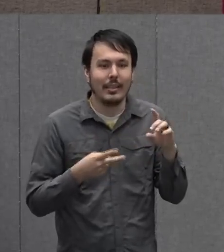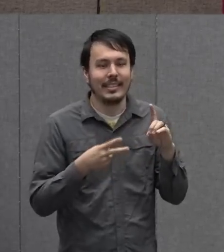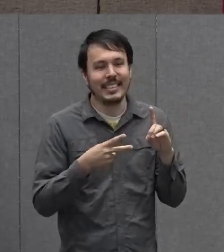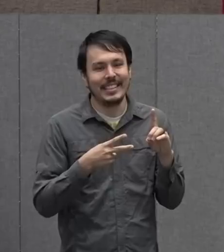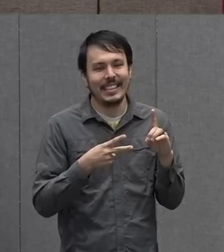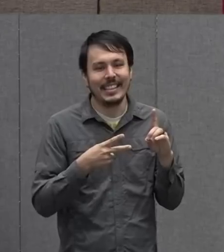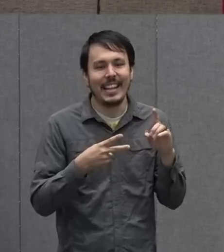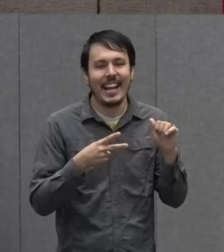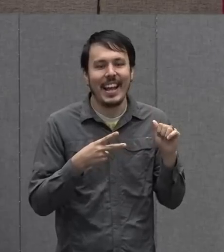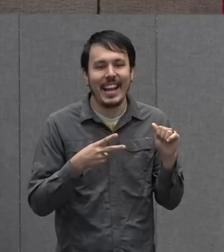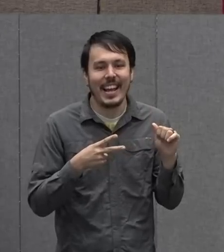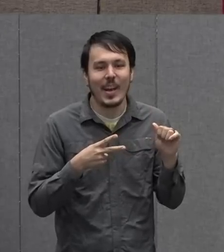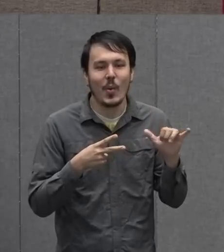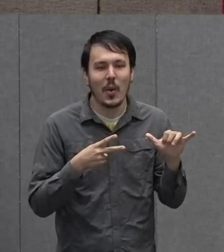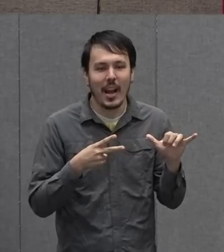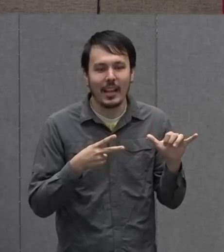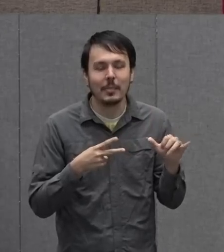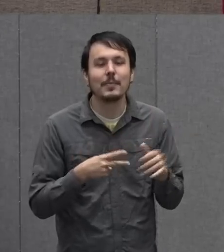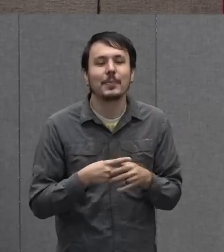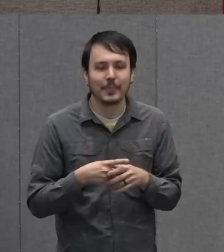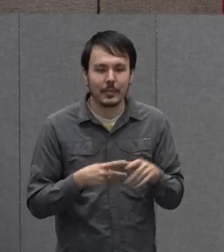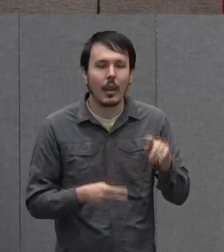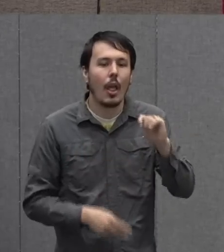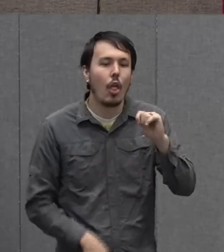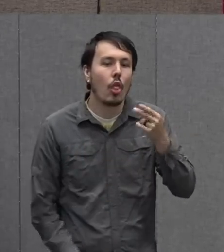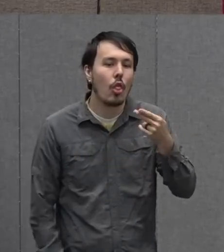D-A-Y. Thursday.